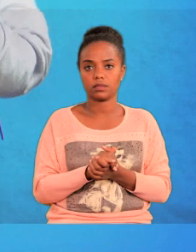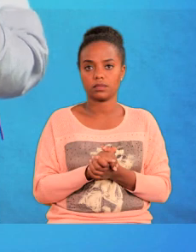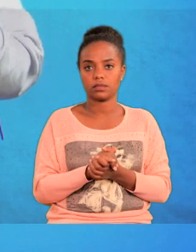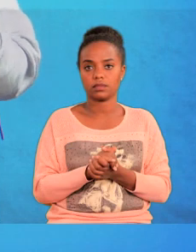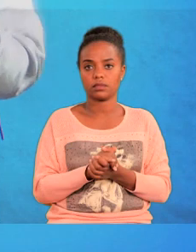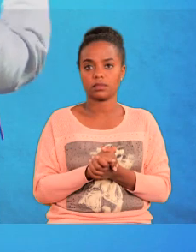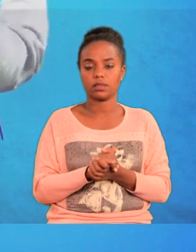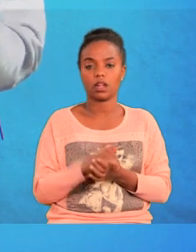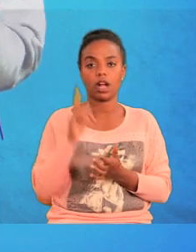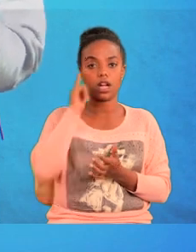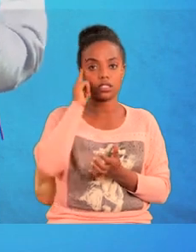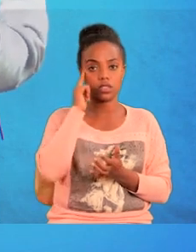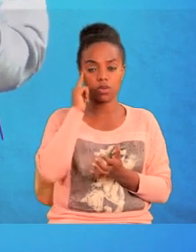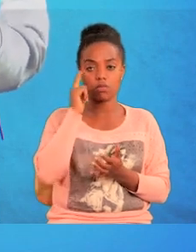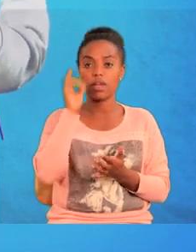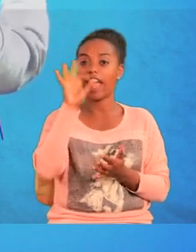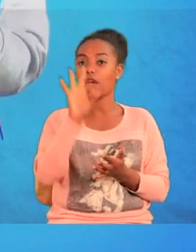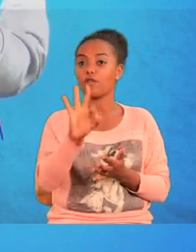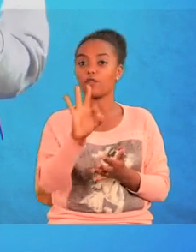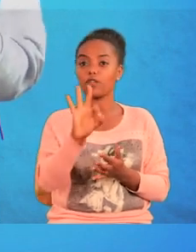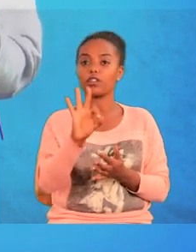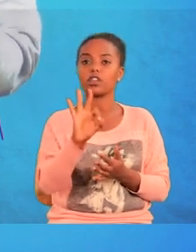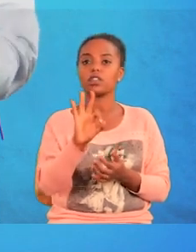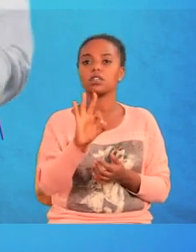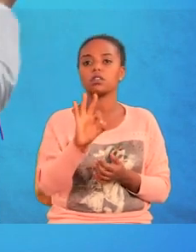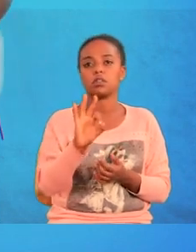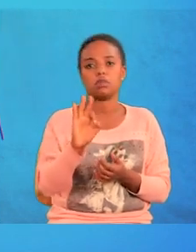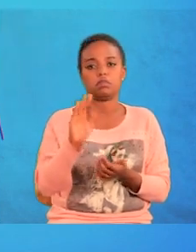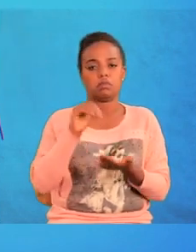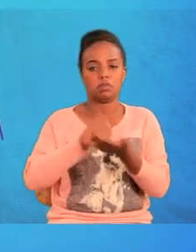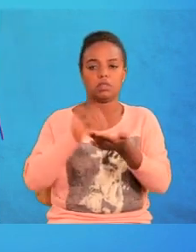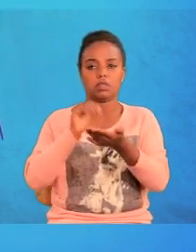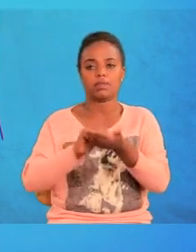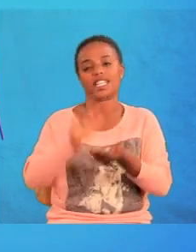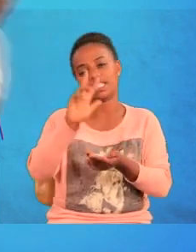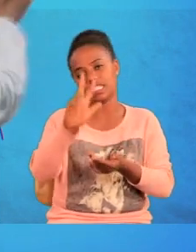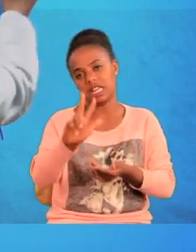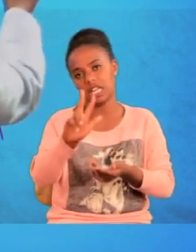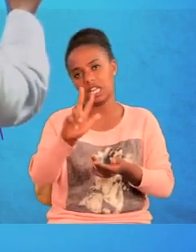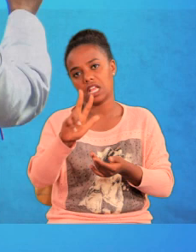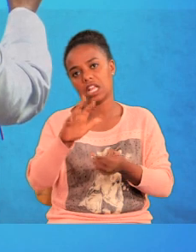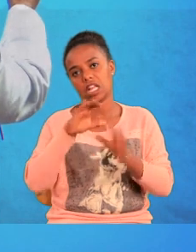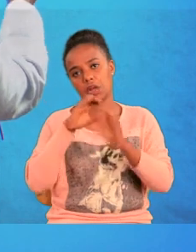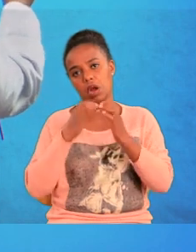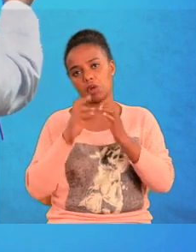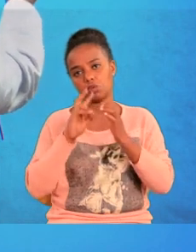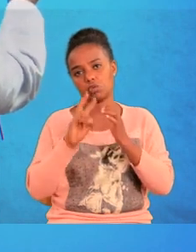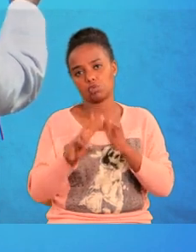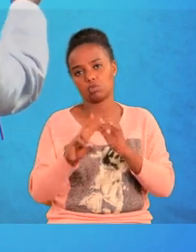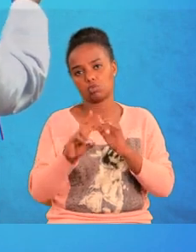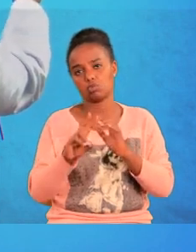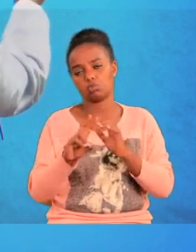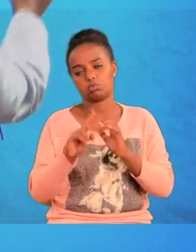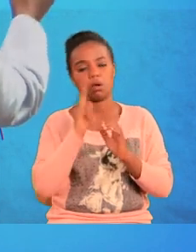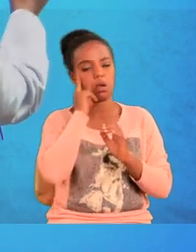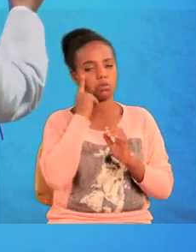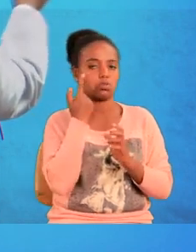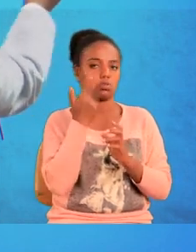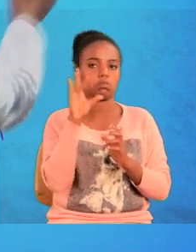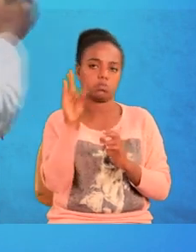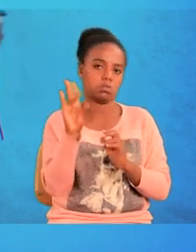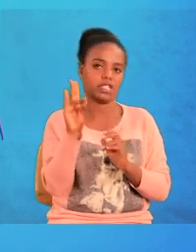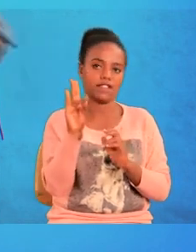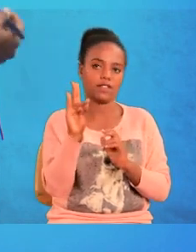Assume the frequency on this interval is 3. The frequency here it is, assume to be